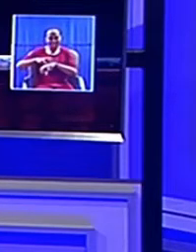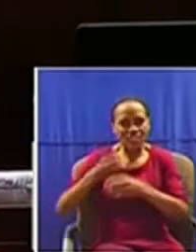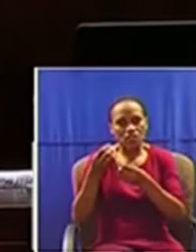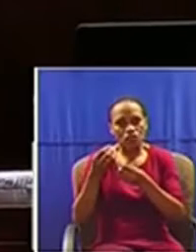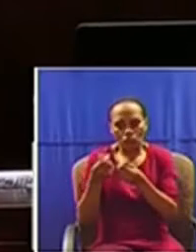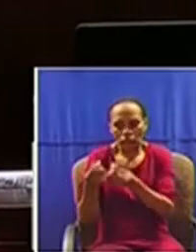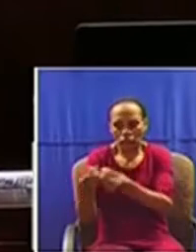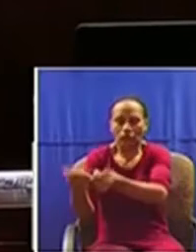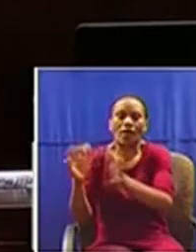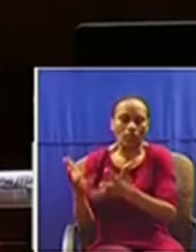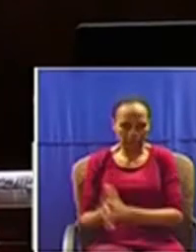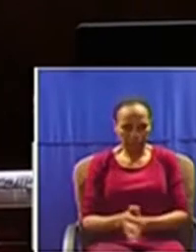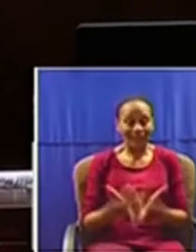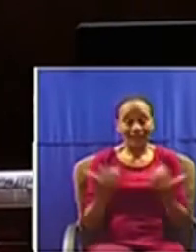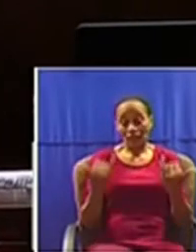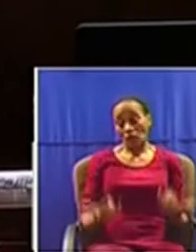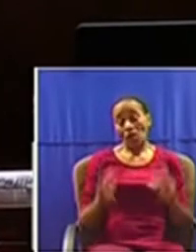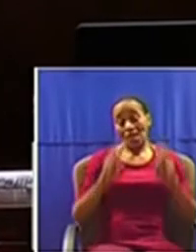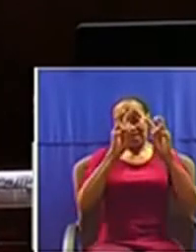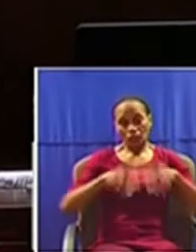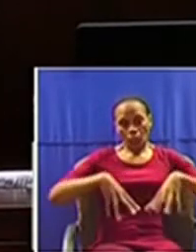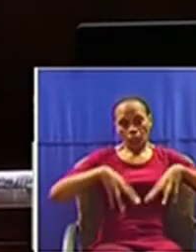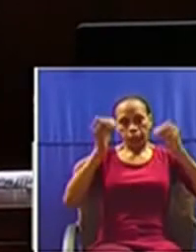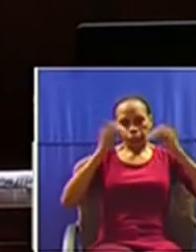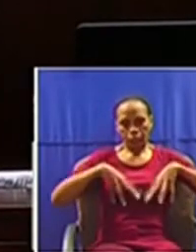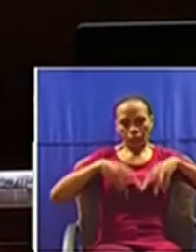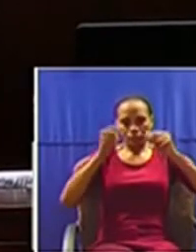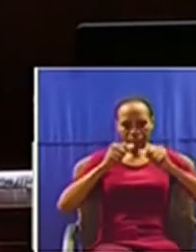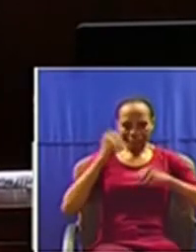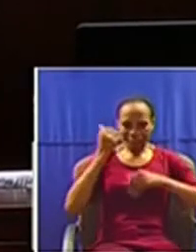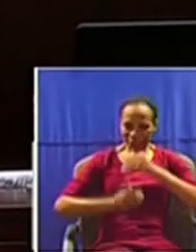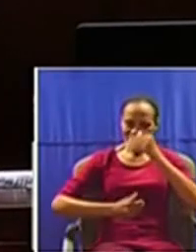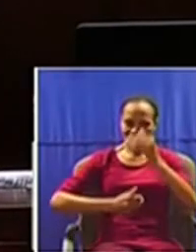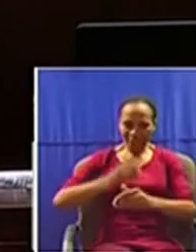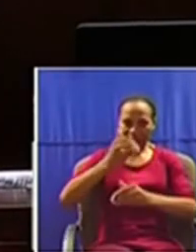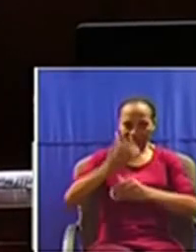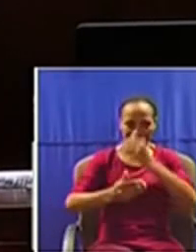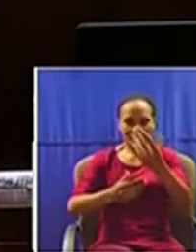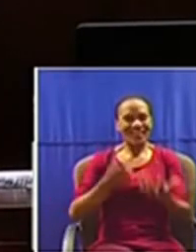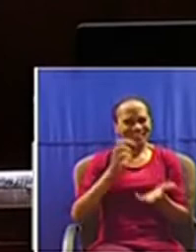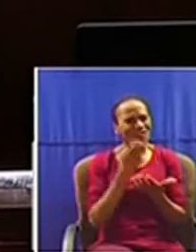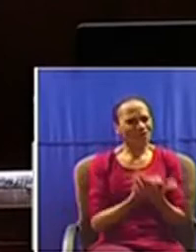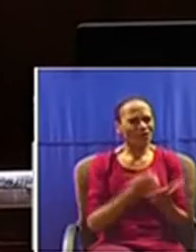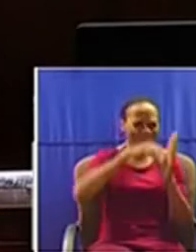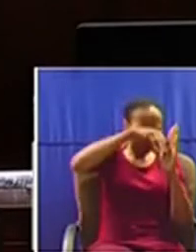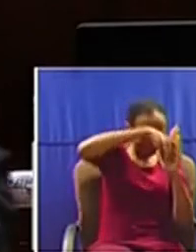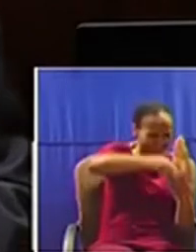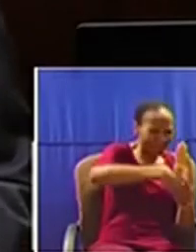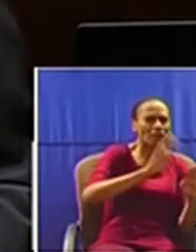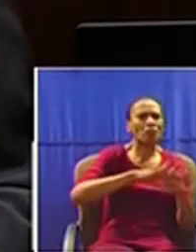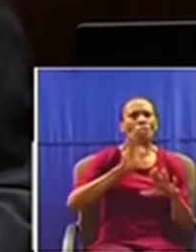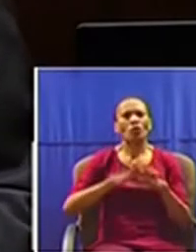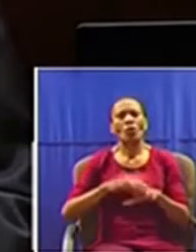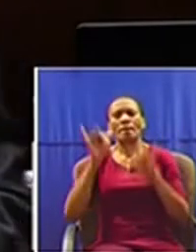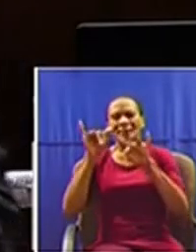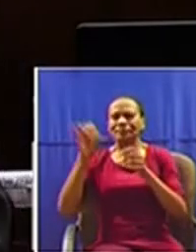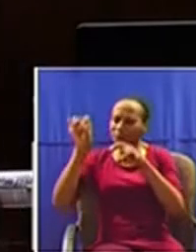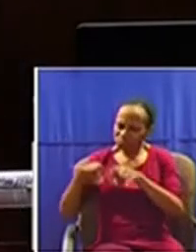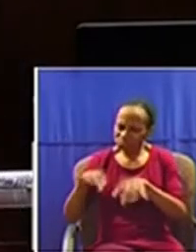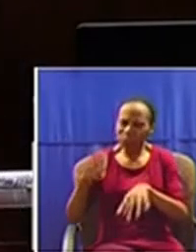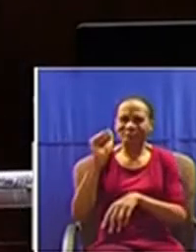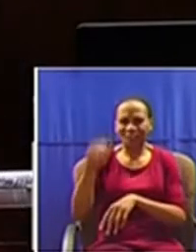now load shedding continues to happen to the detriment of our economy the department of our people